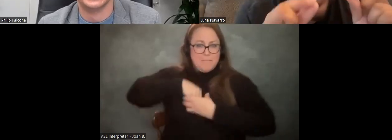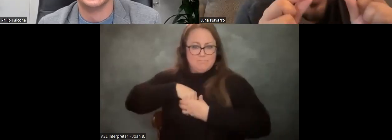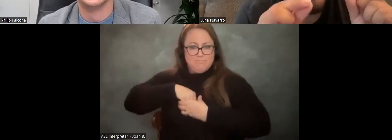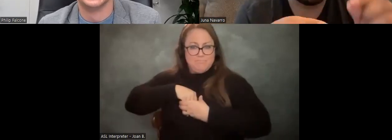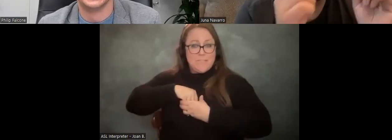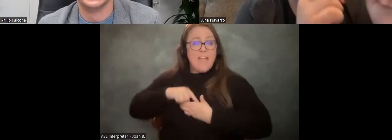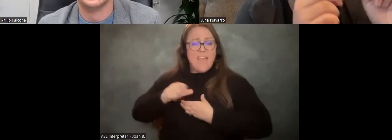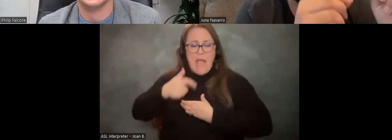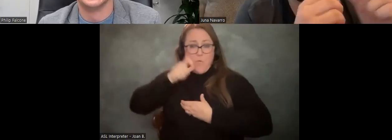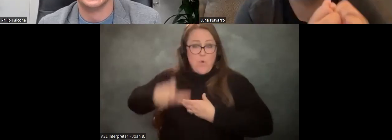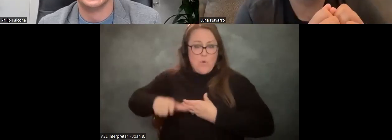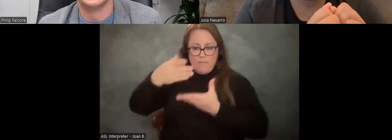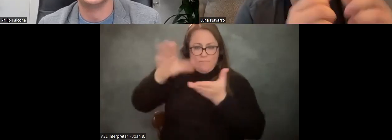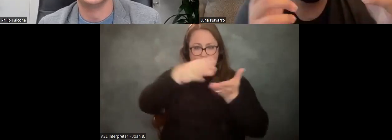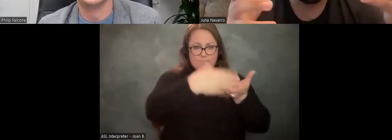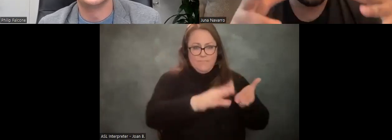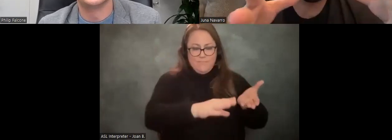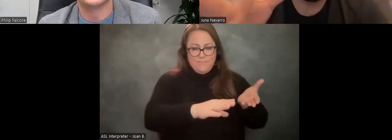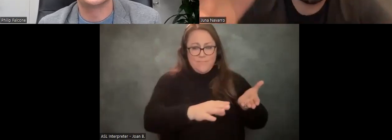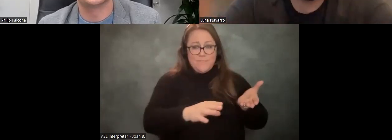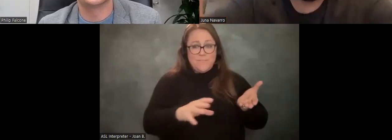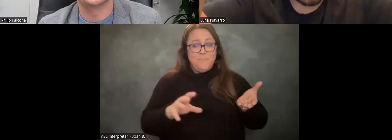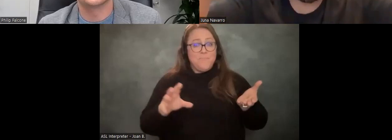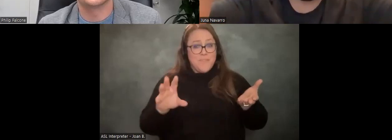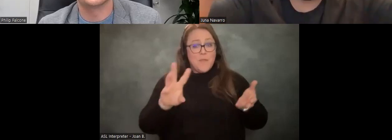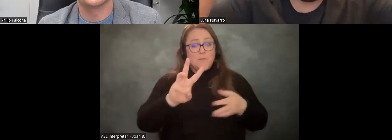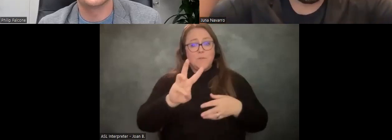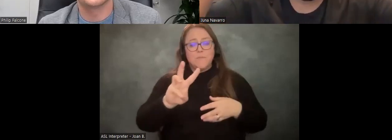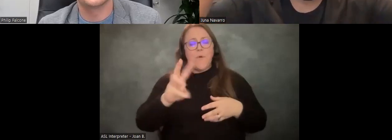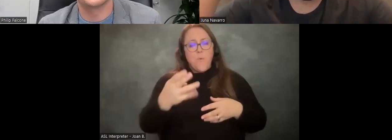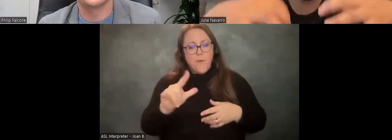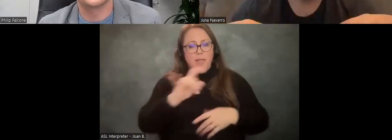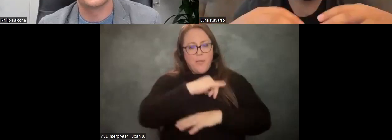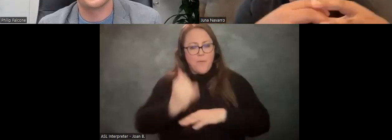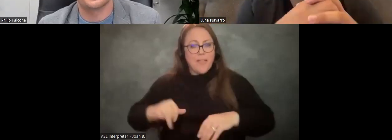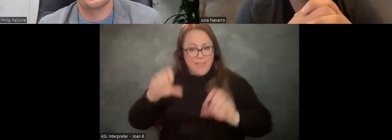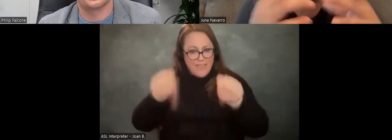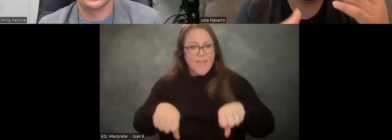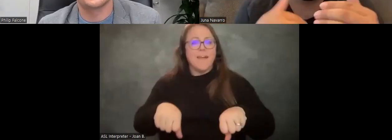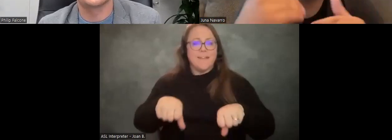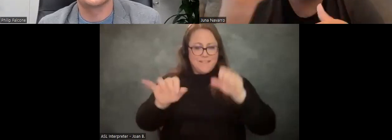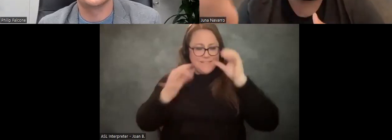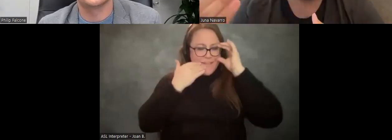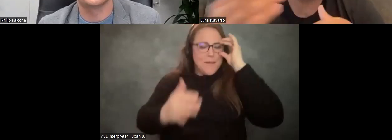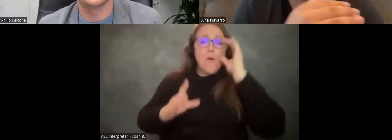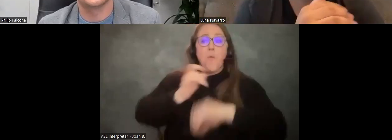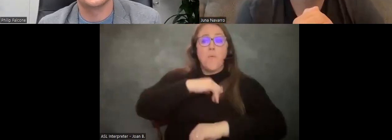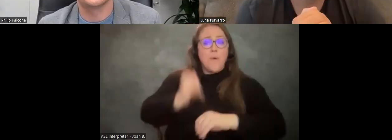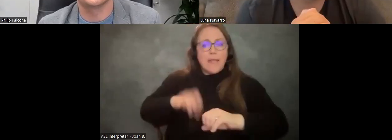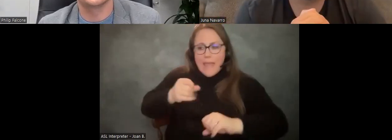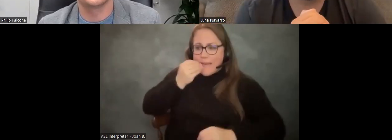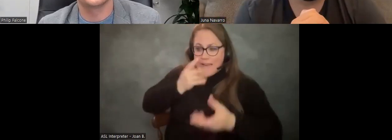very specific things, very small things. But a well can just all absorbing and then just keep the things that we need to grow on to the next